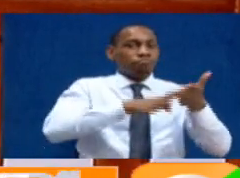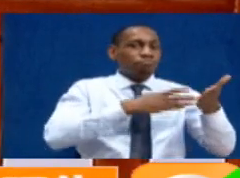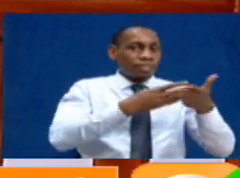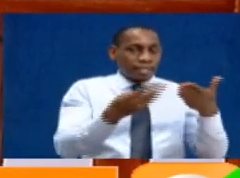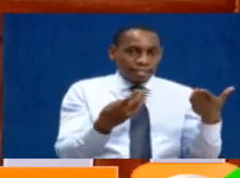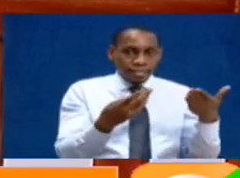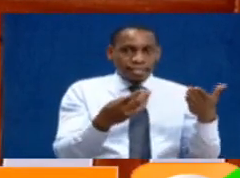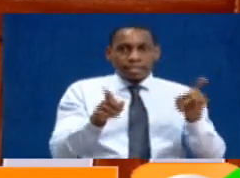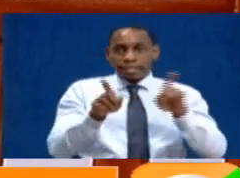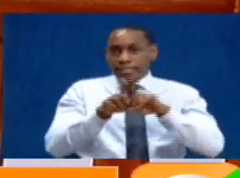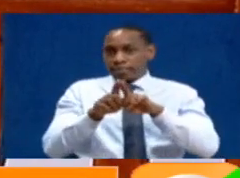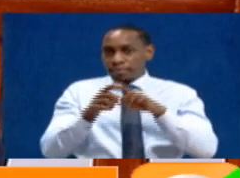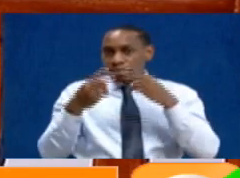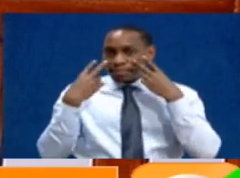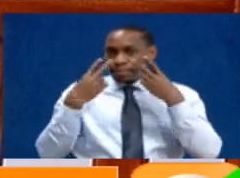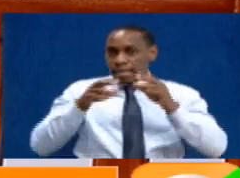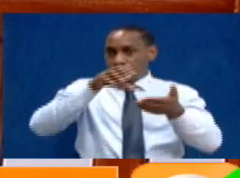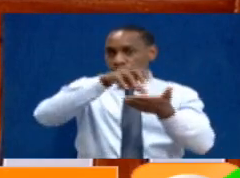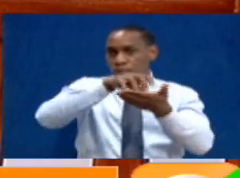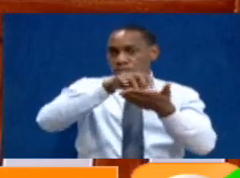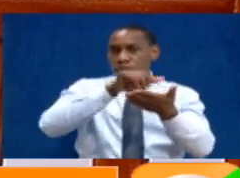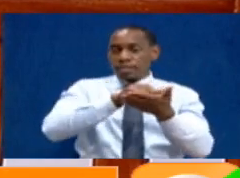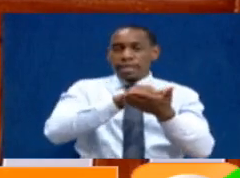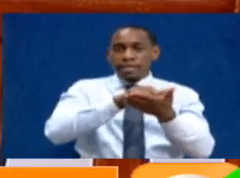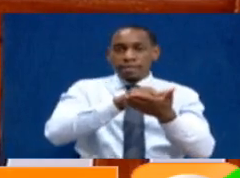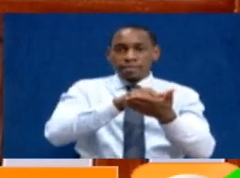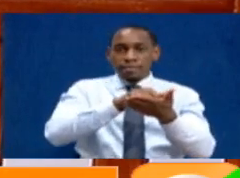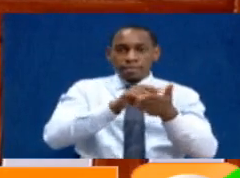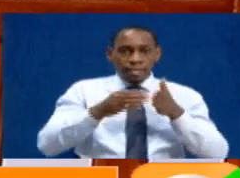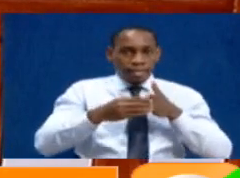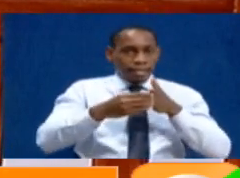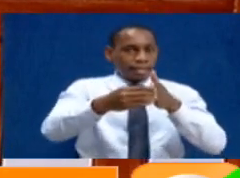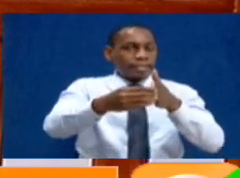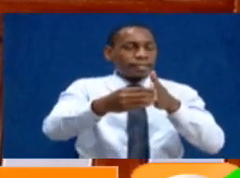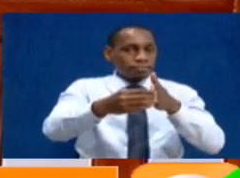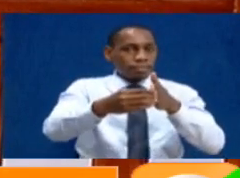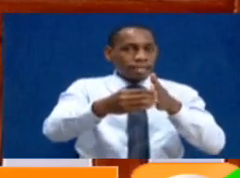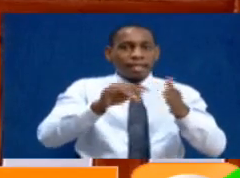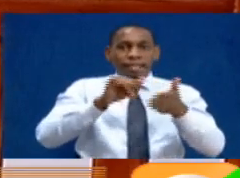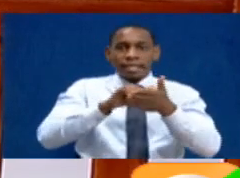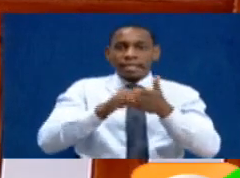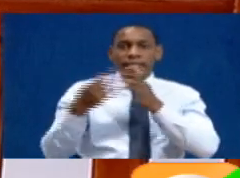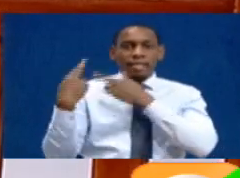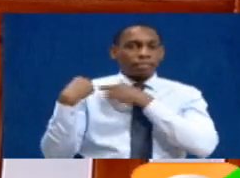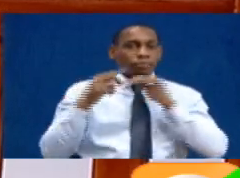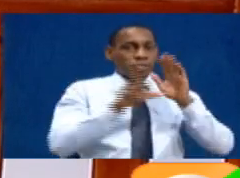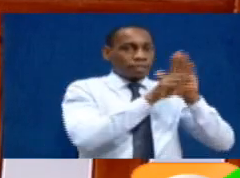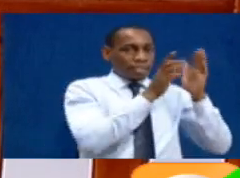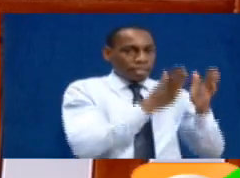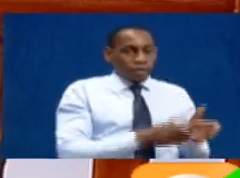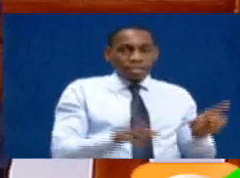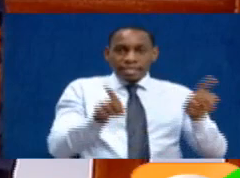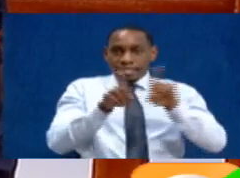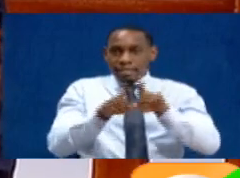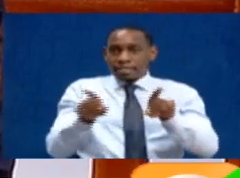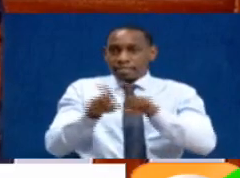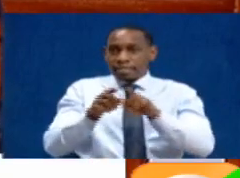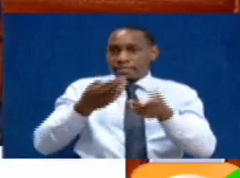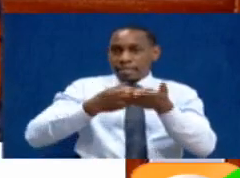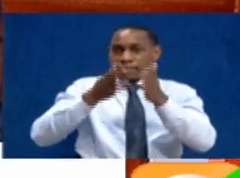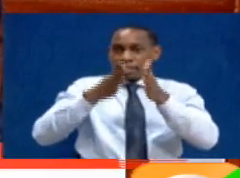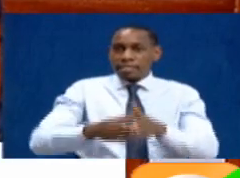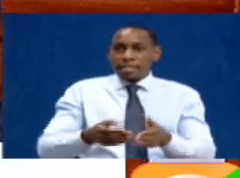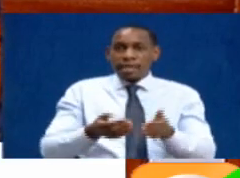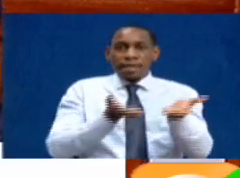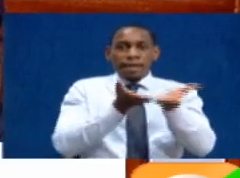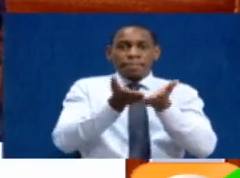and to look into those positions who are heading those positions. That is the work the lawyers do. Even the registrar of